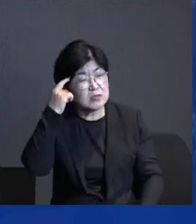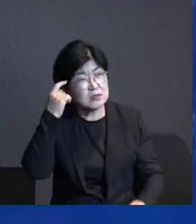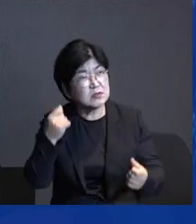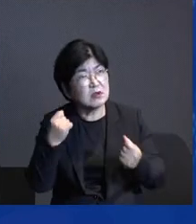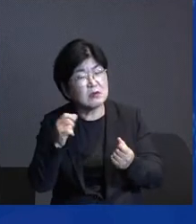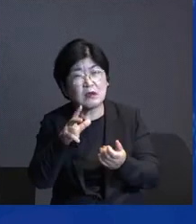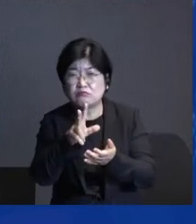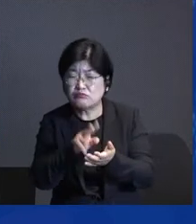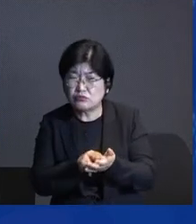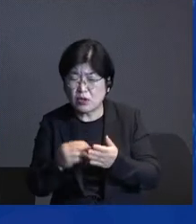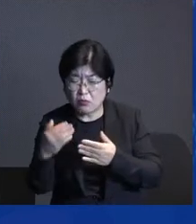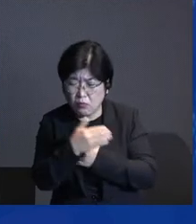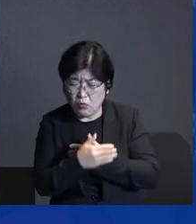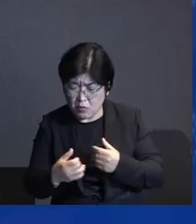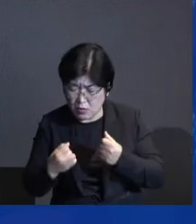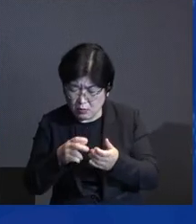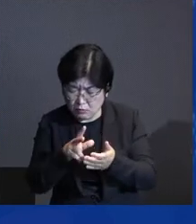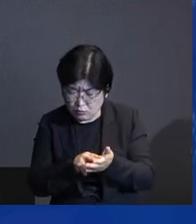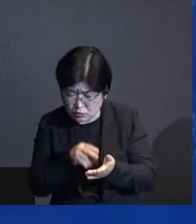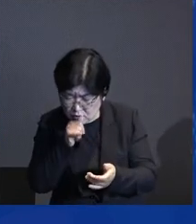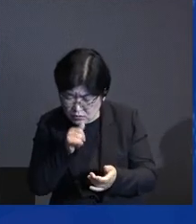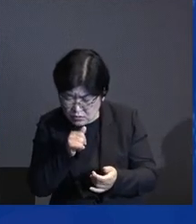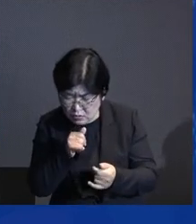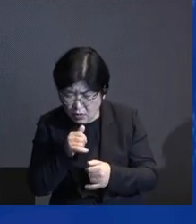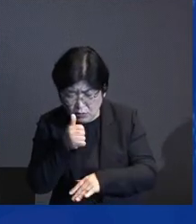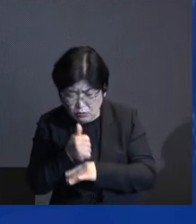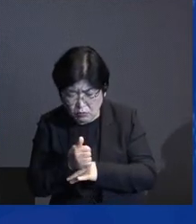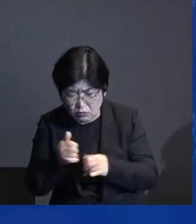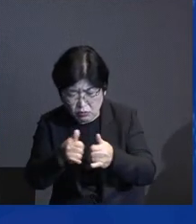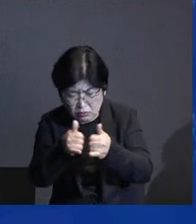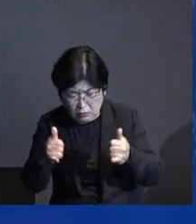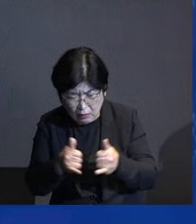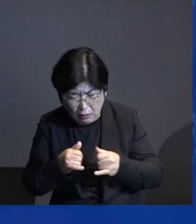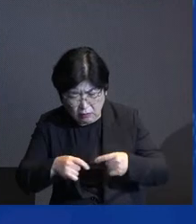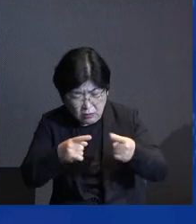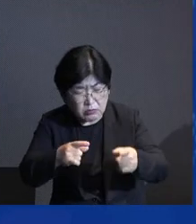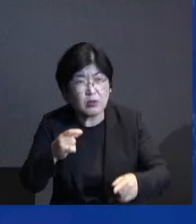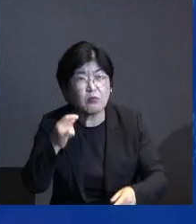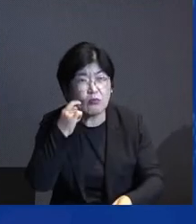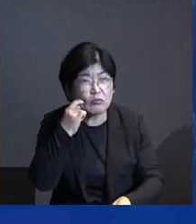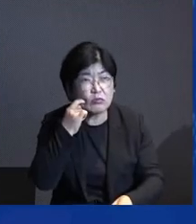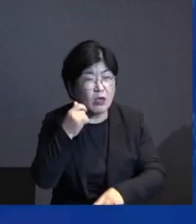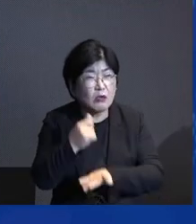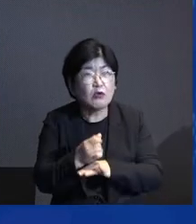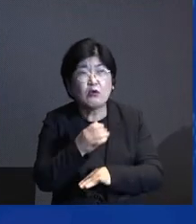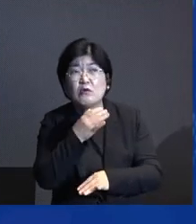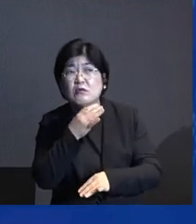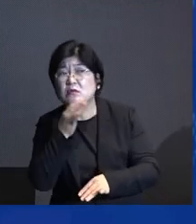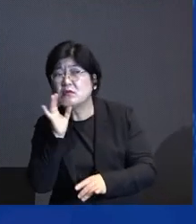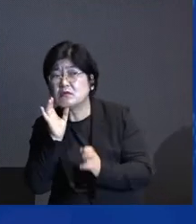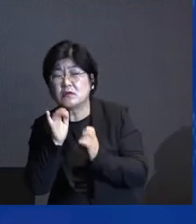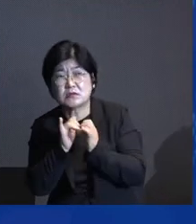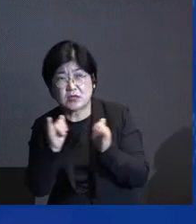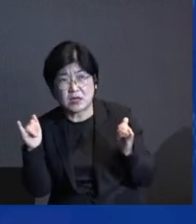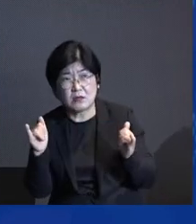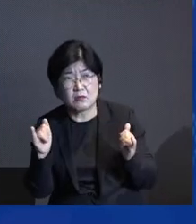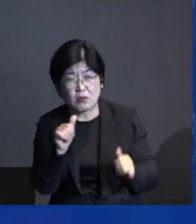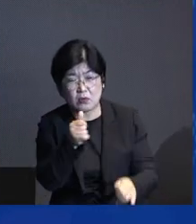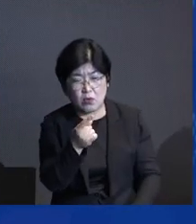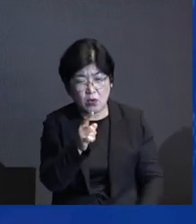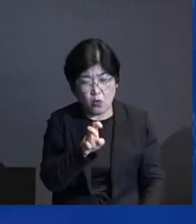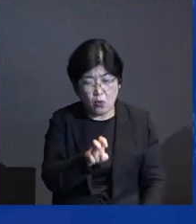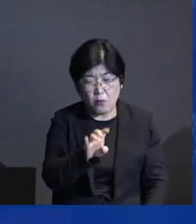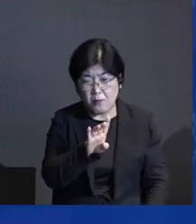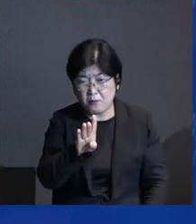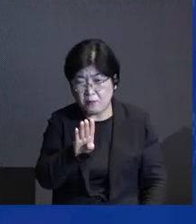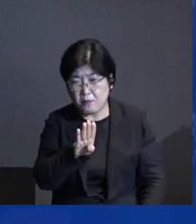poor. This group of the aging population was not interested in using the community-based services.